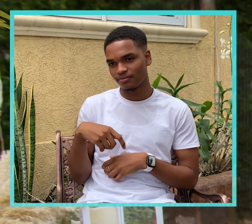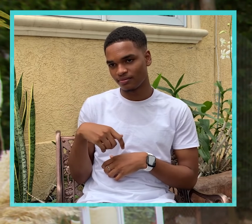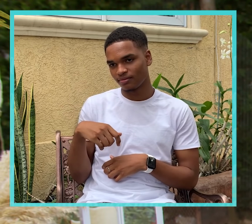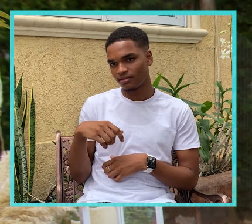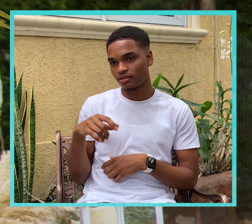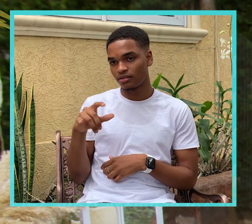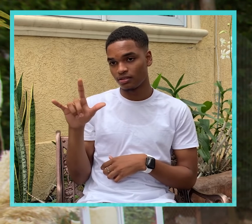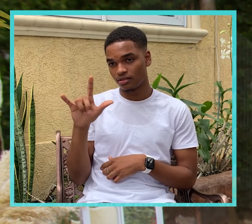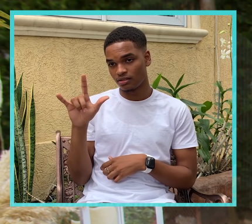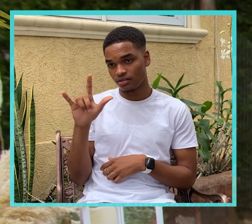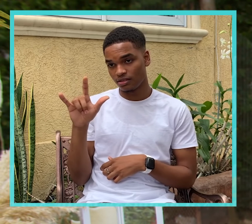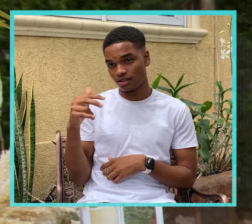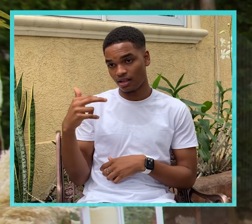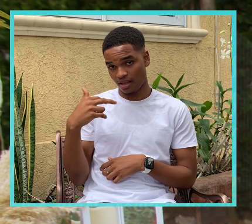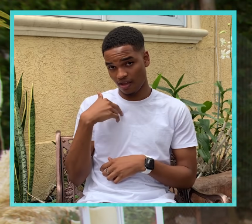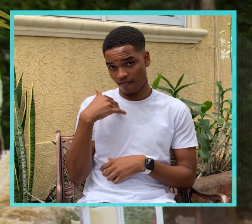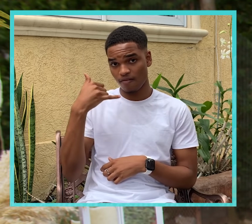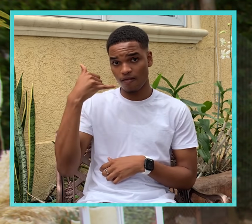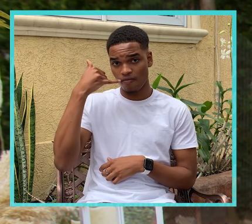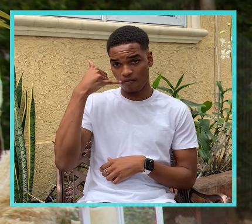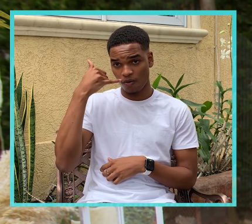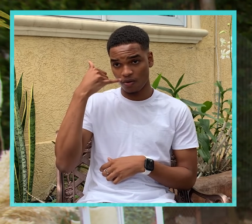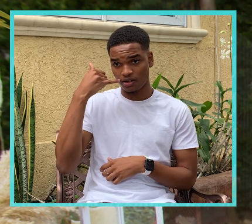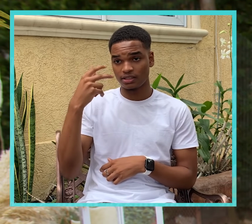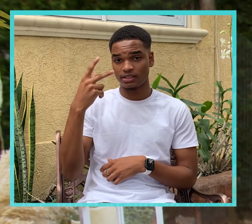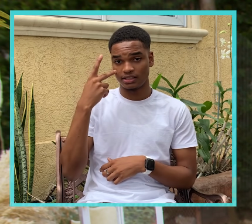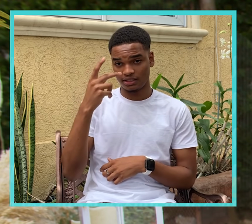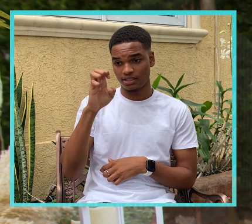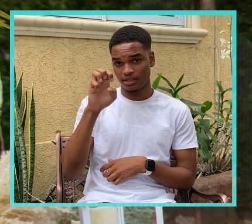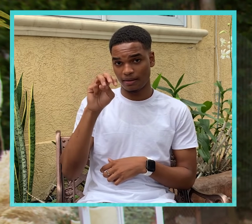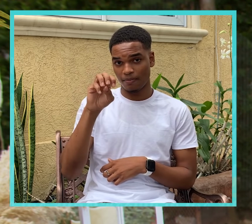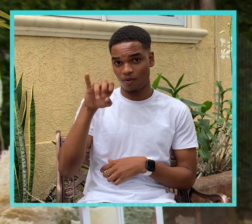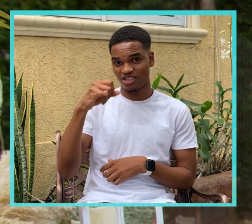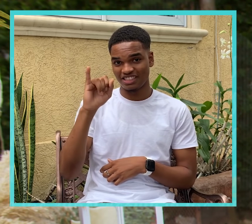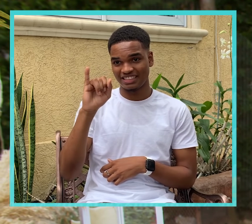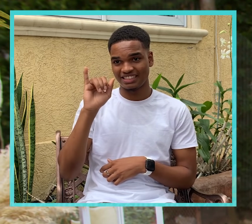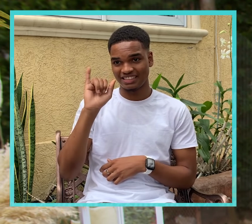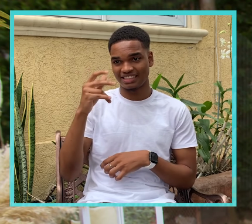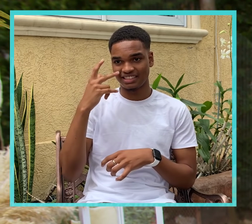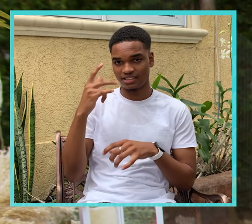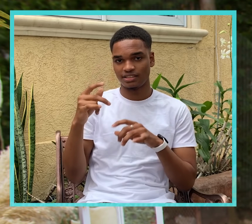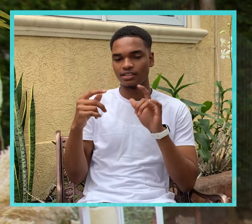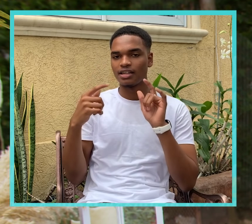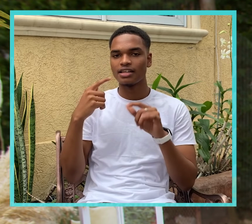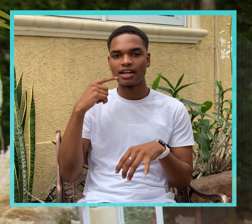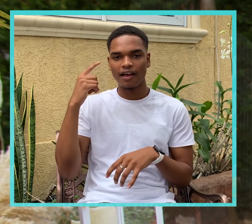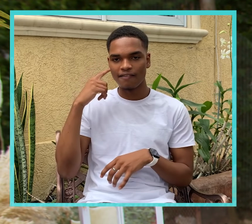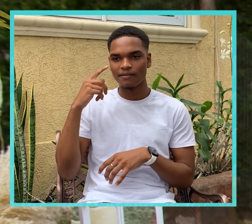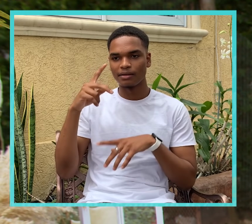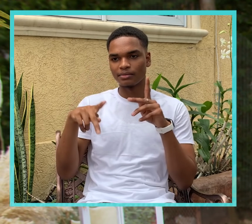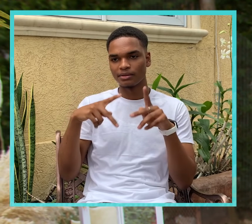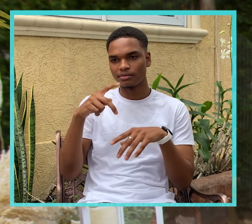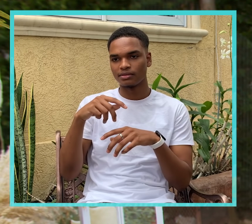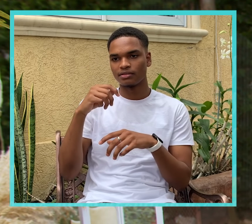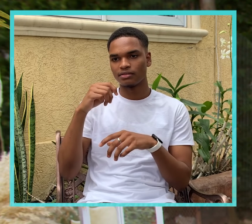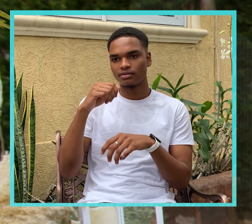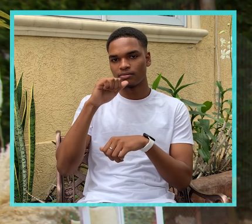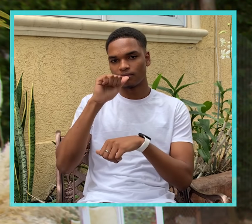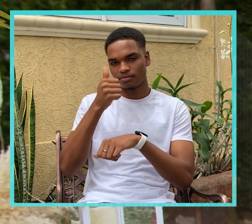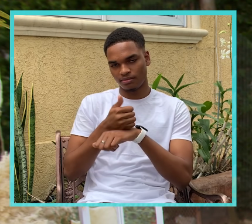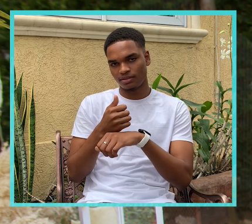So there's an emoji on your phones now. that's what it means. This is what it means. Deaf people lobbied